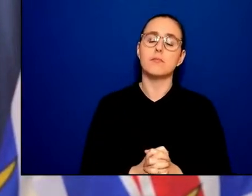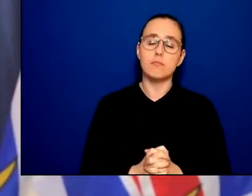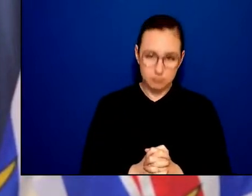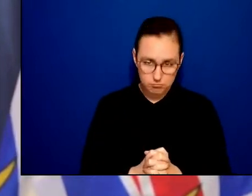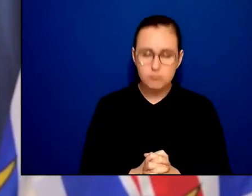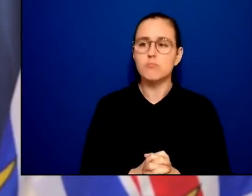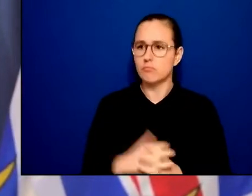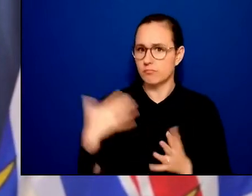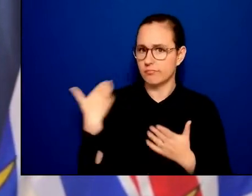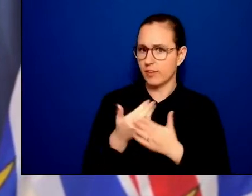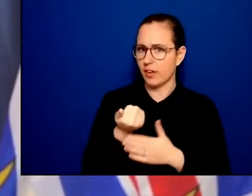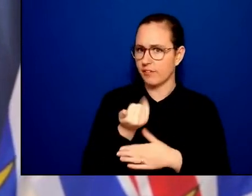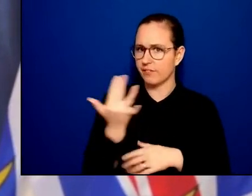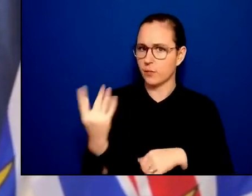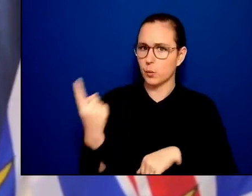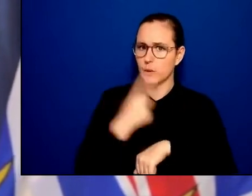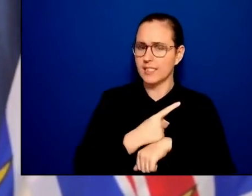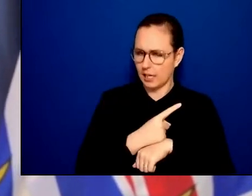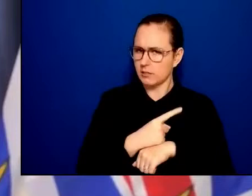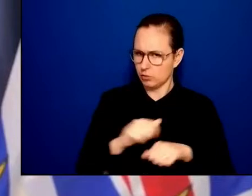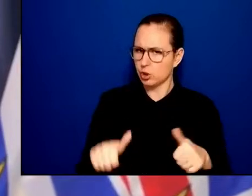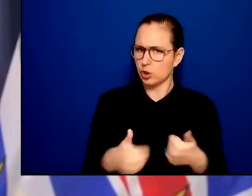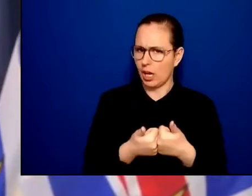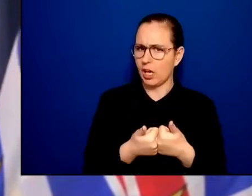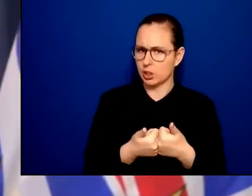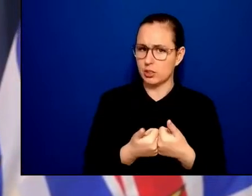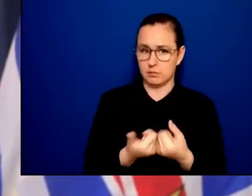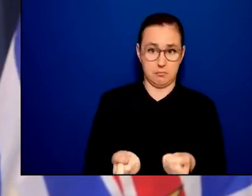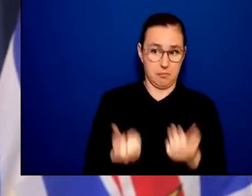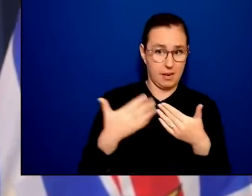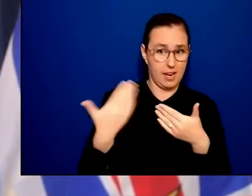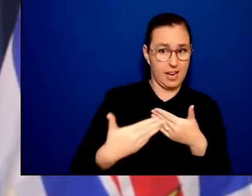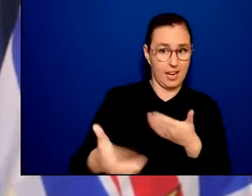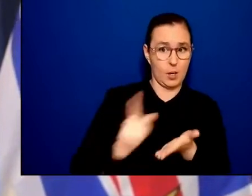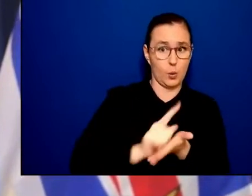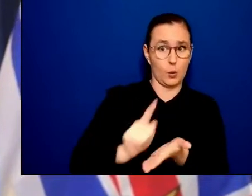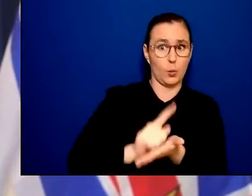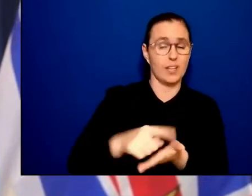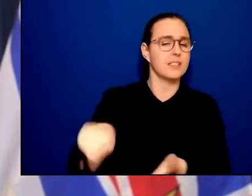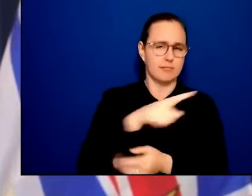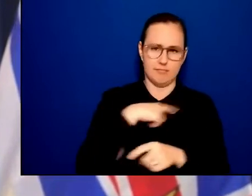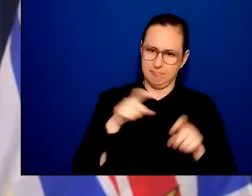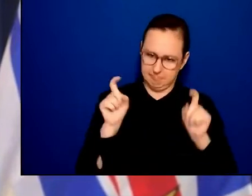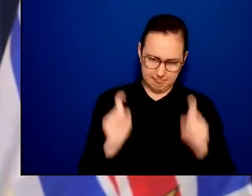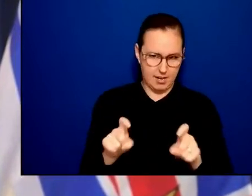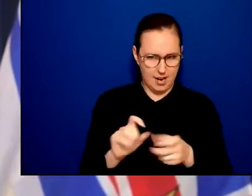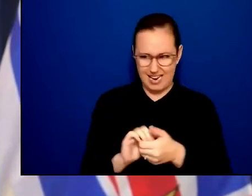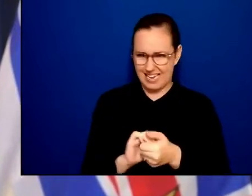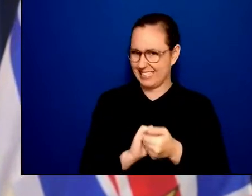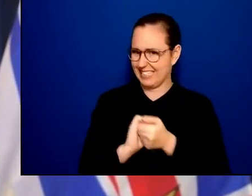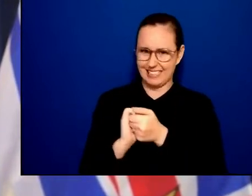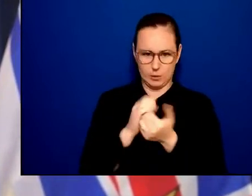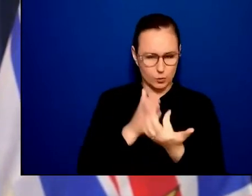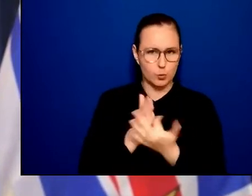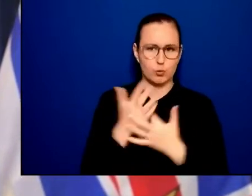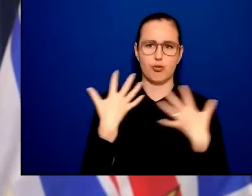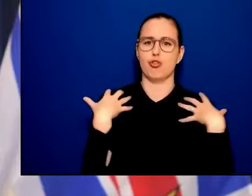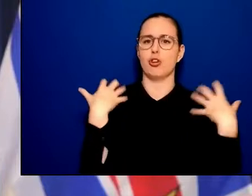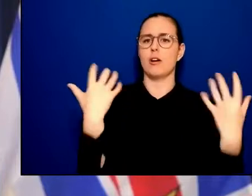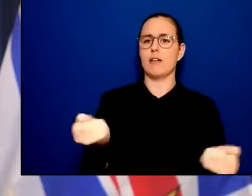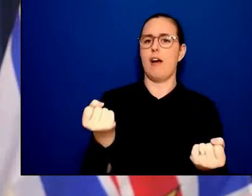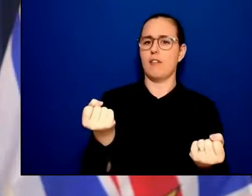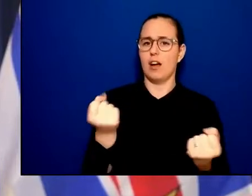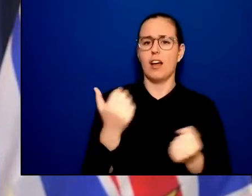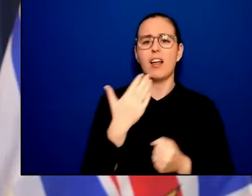weeks of recovery working together ahead, and I would like to thank at this point all of those thousands of people who have stepped up in